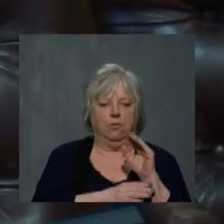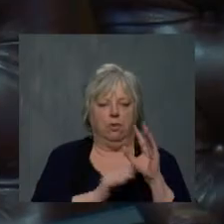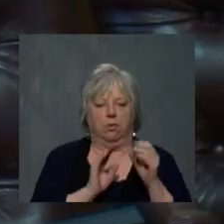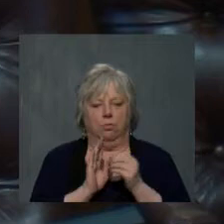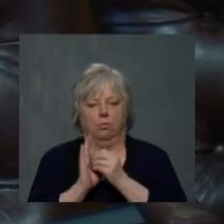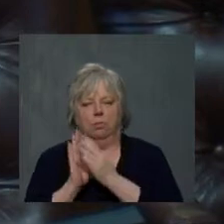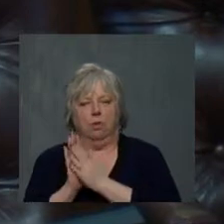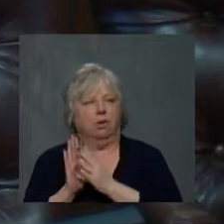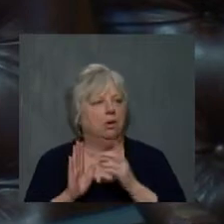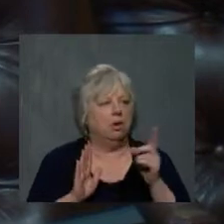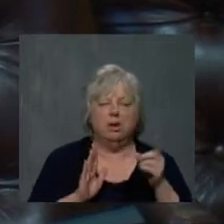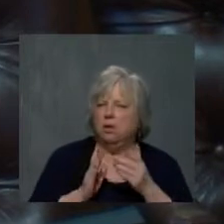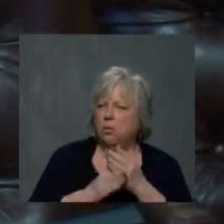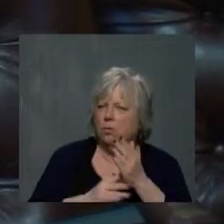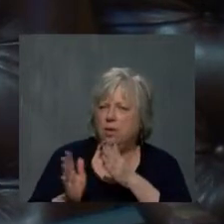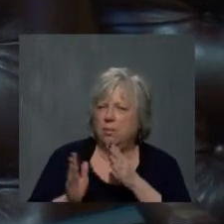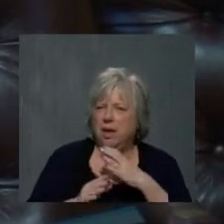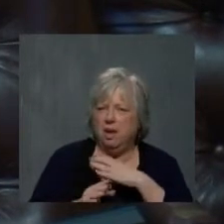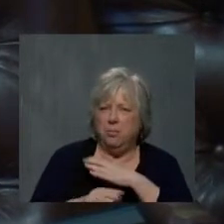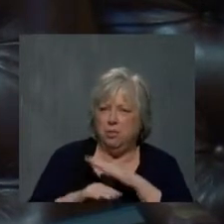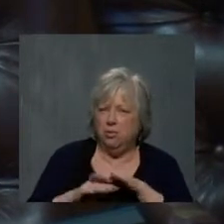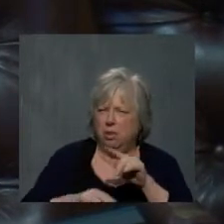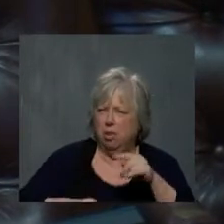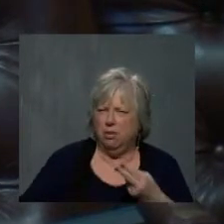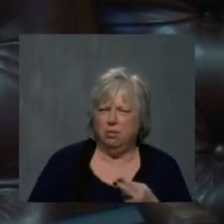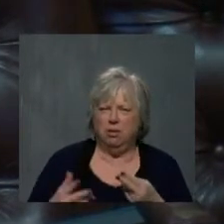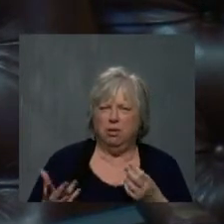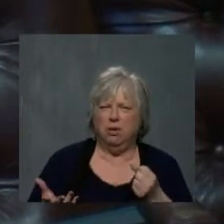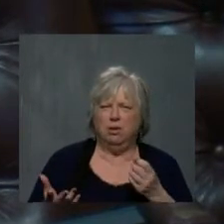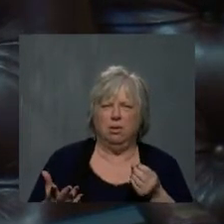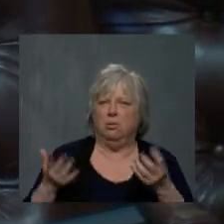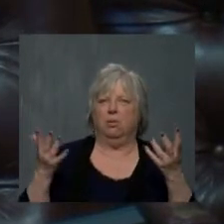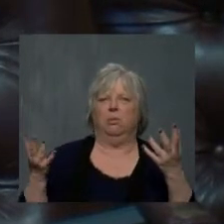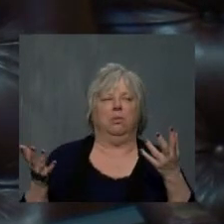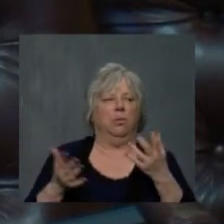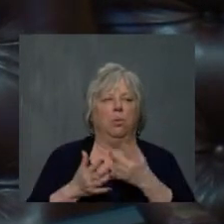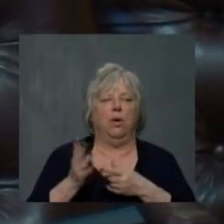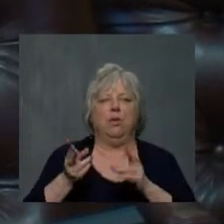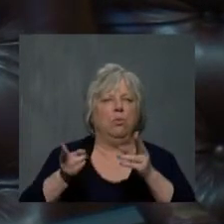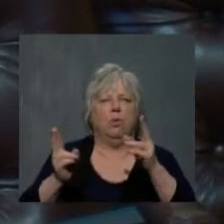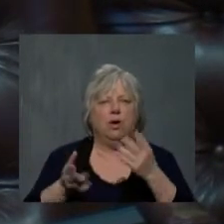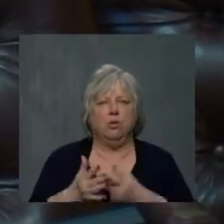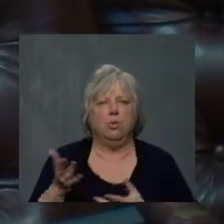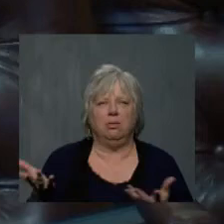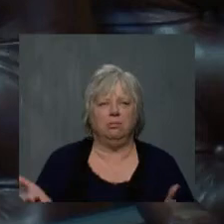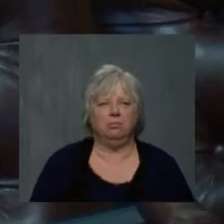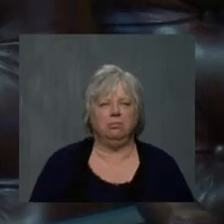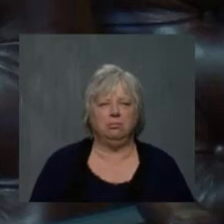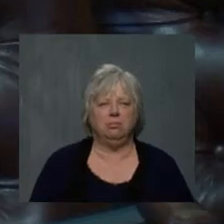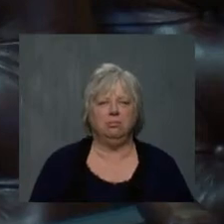Okay. This just went through the Planning Commission on Thursday, so what's the rush?